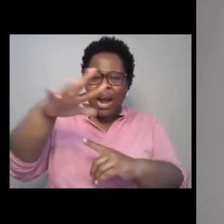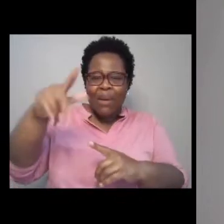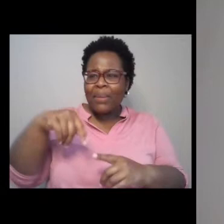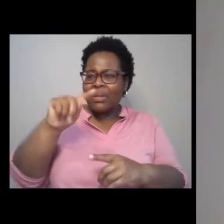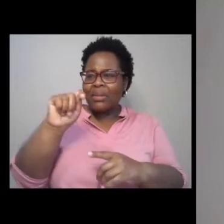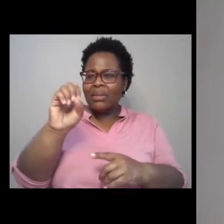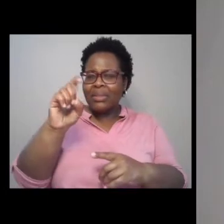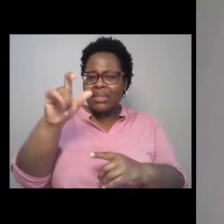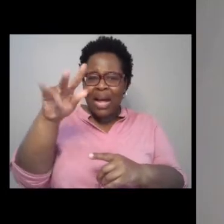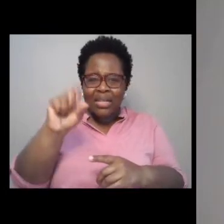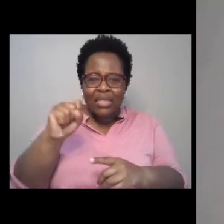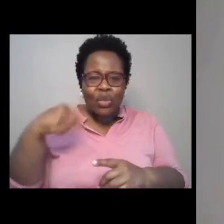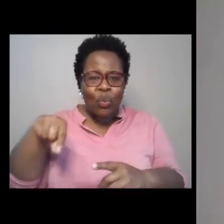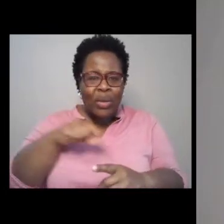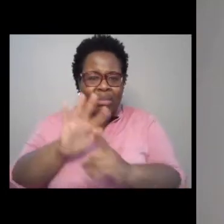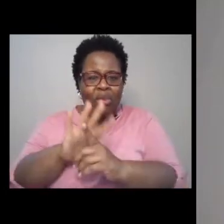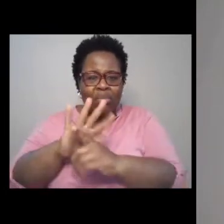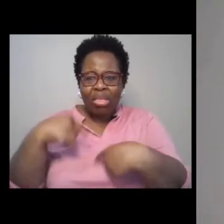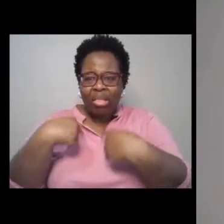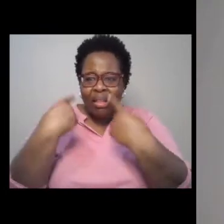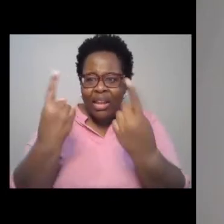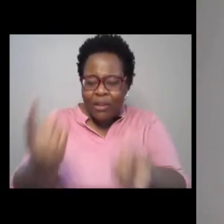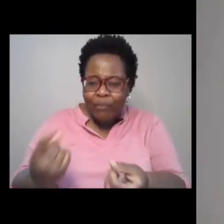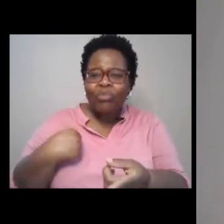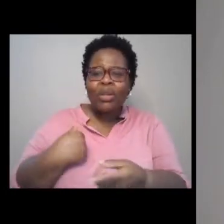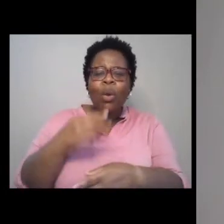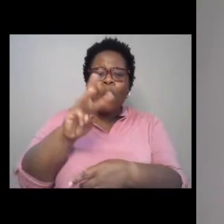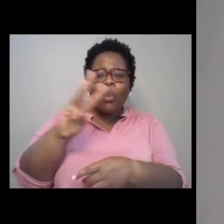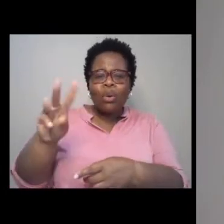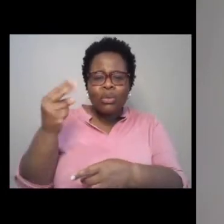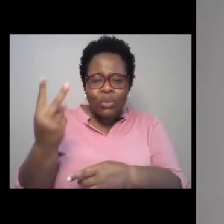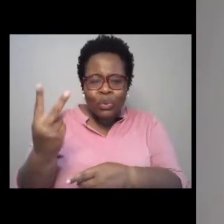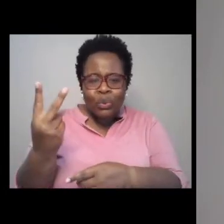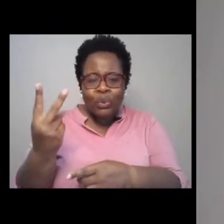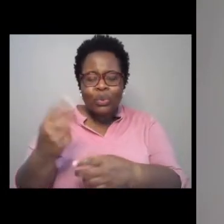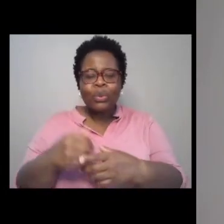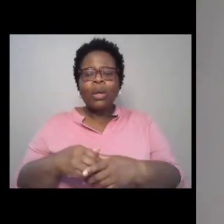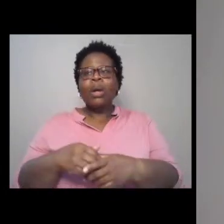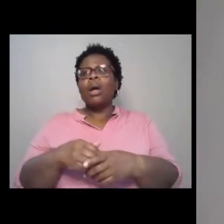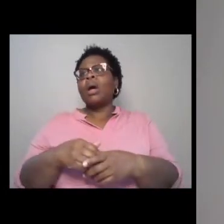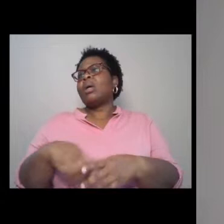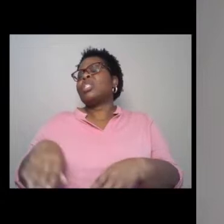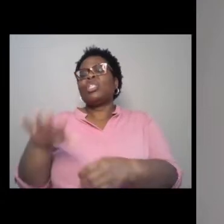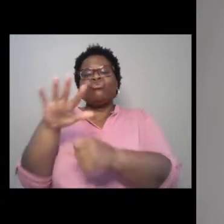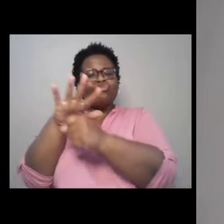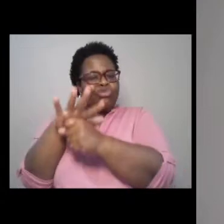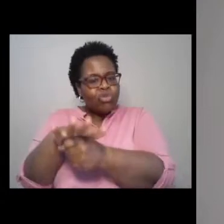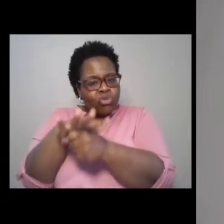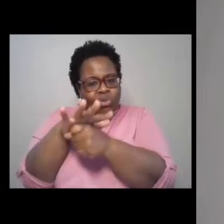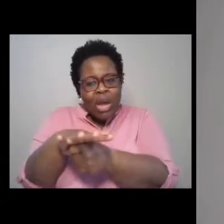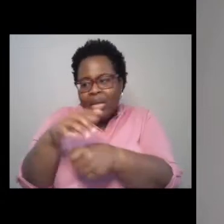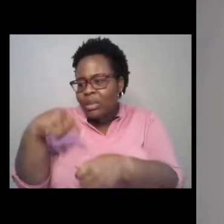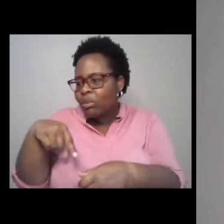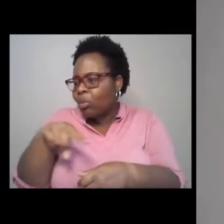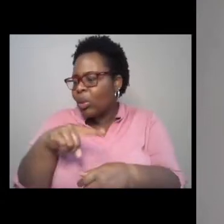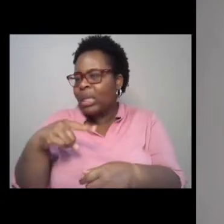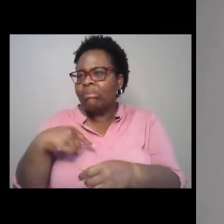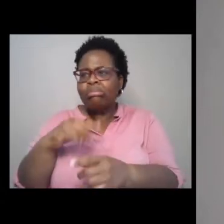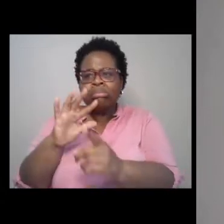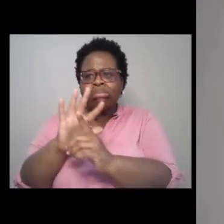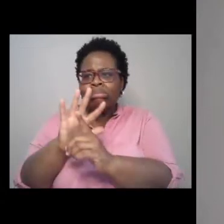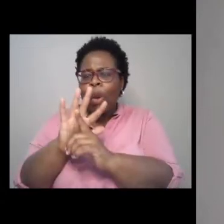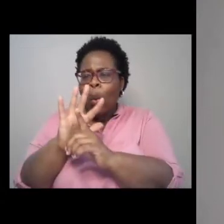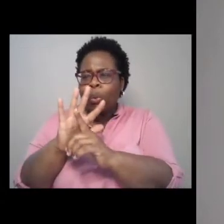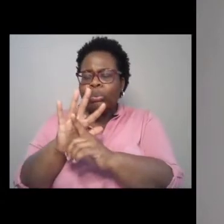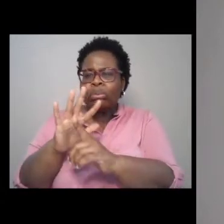II. And these are the two, and then the stress that we are constantly exposed